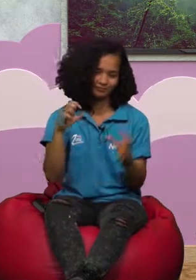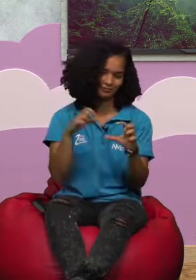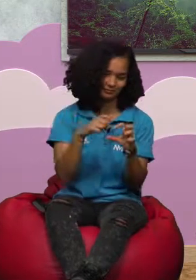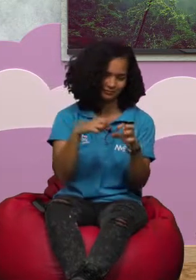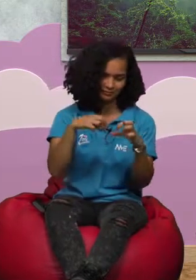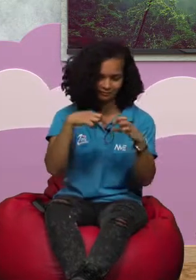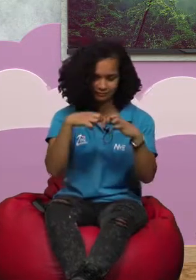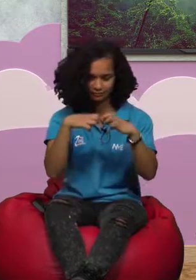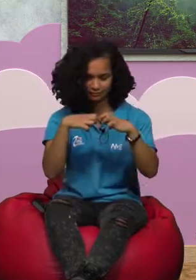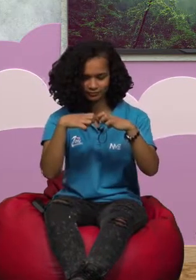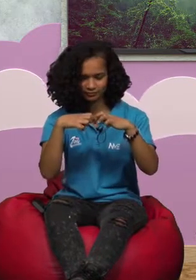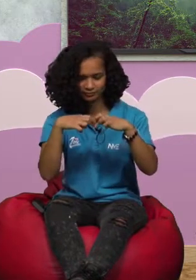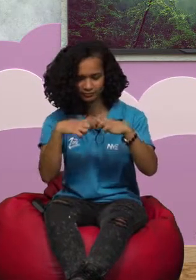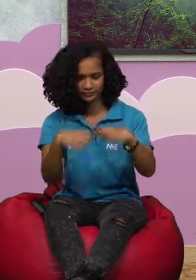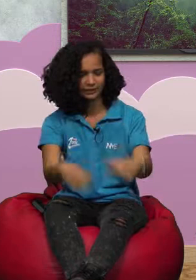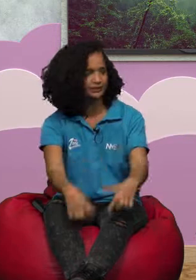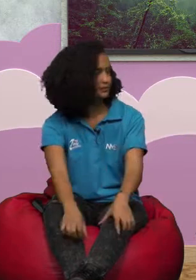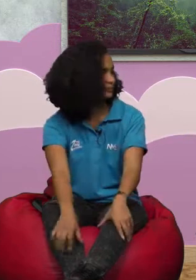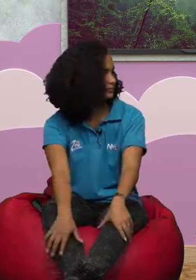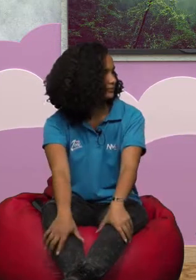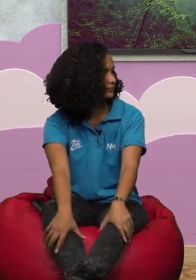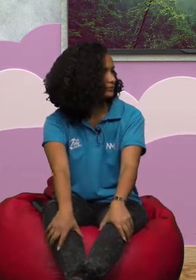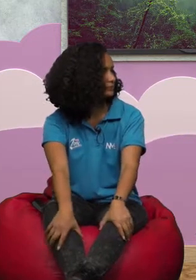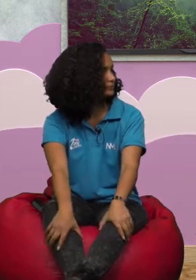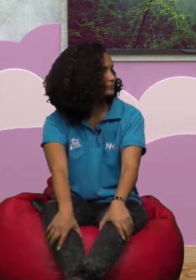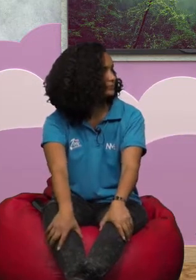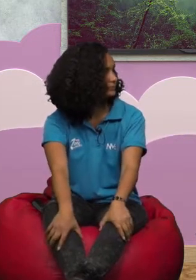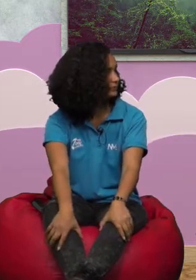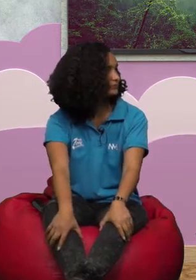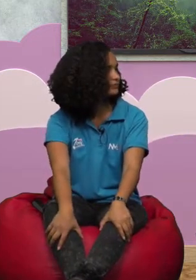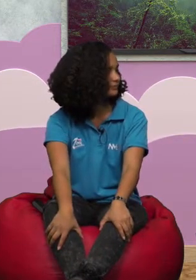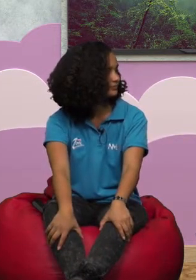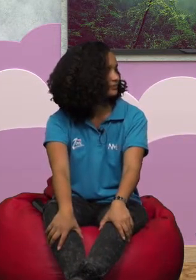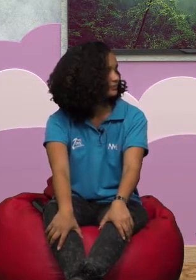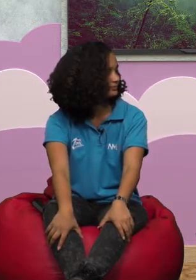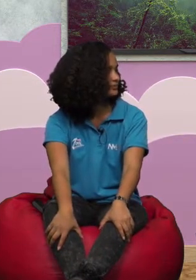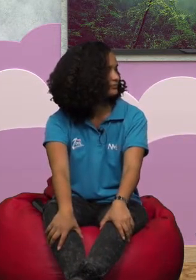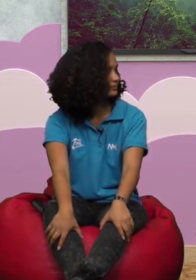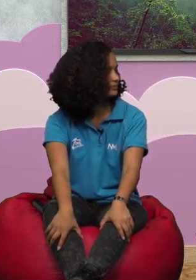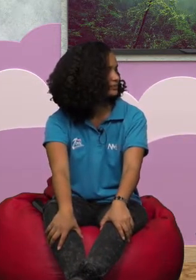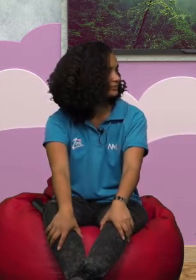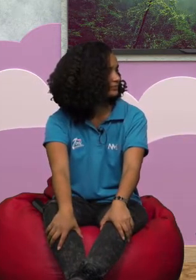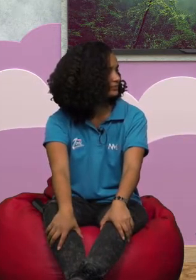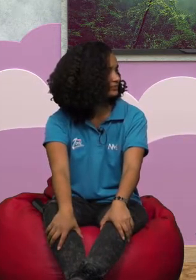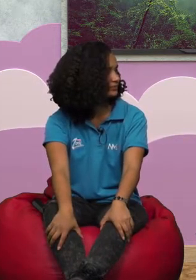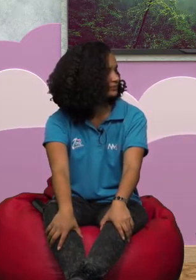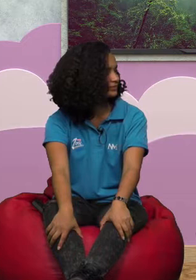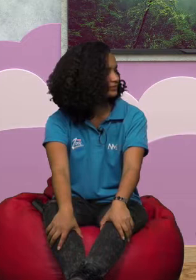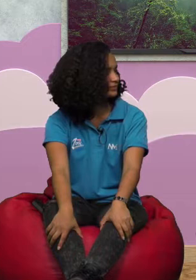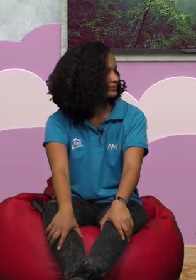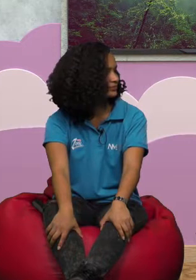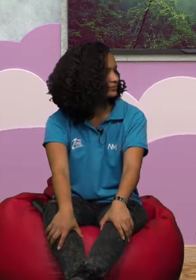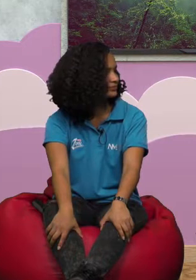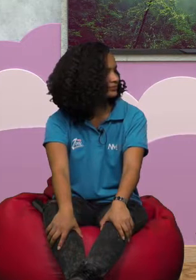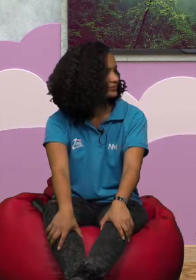info@kickstartnam.com. And Jeannie, we need to sing a song. Yes. So can we sing a song about the three little dragons that went out one